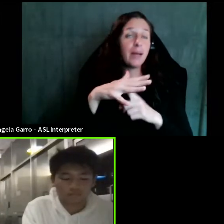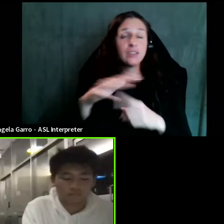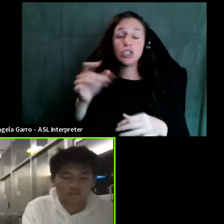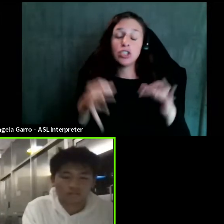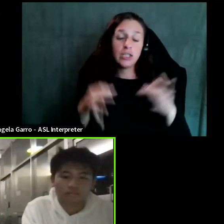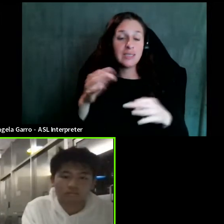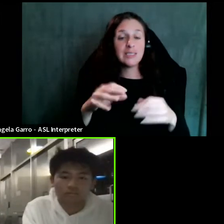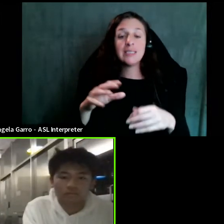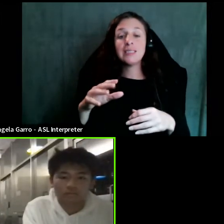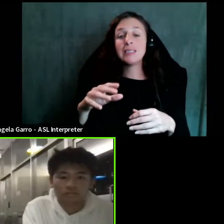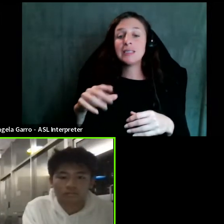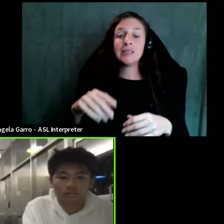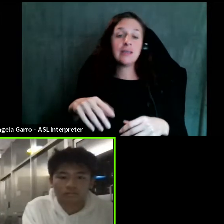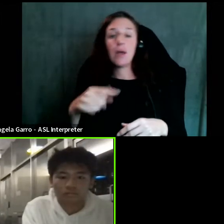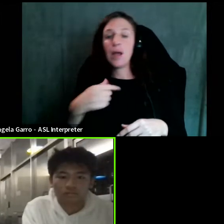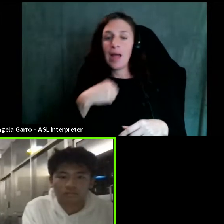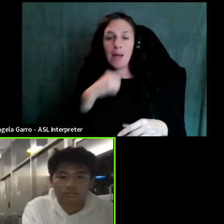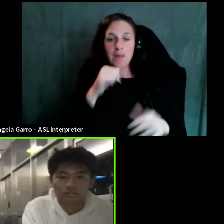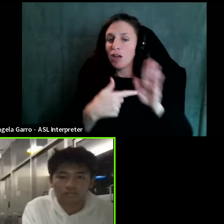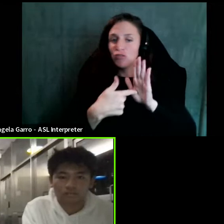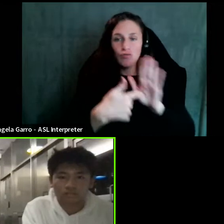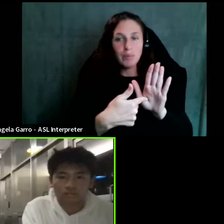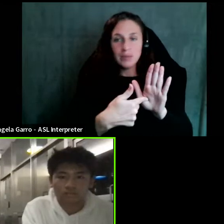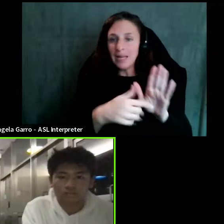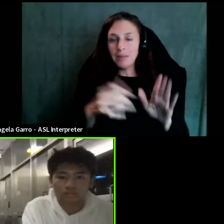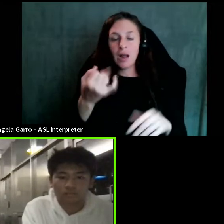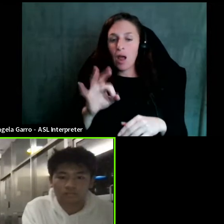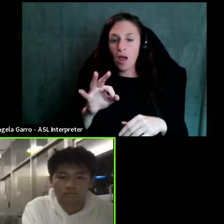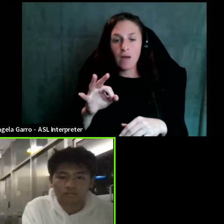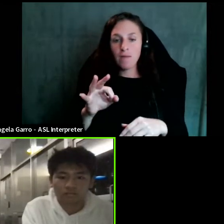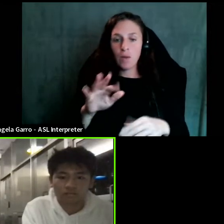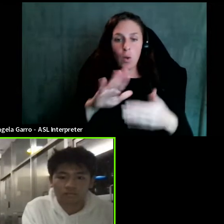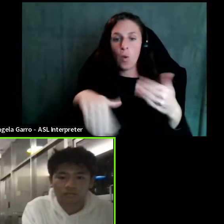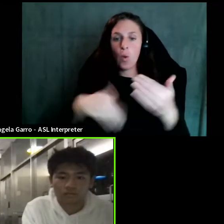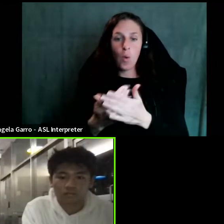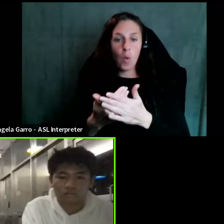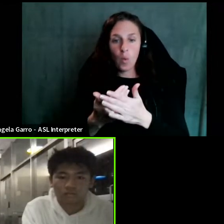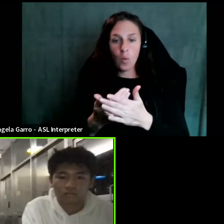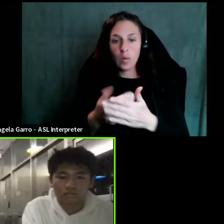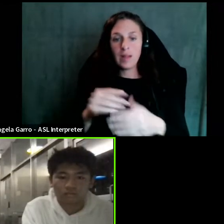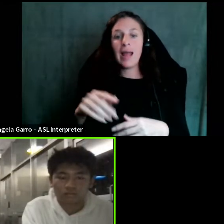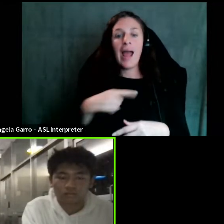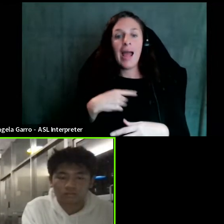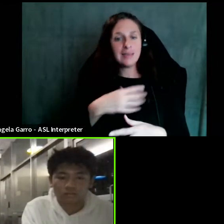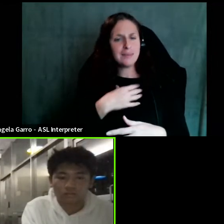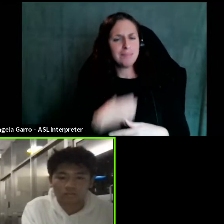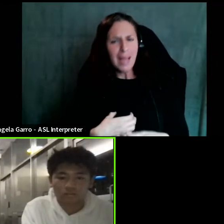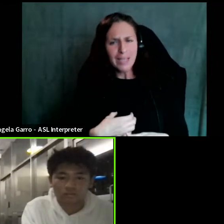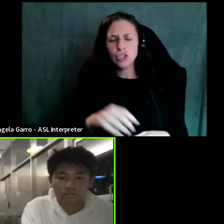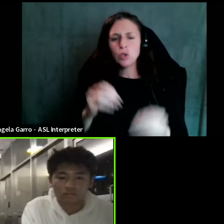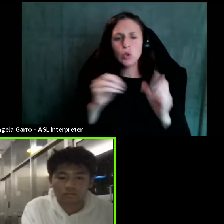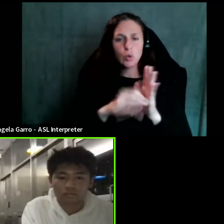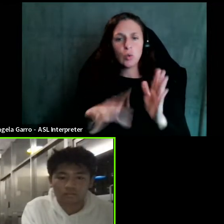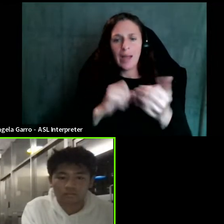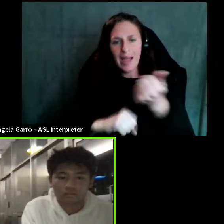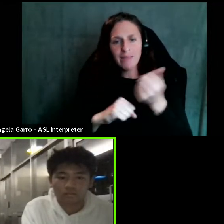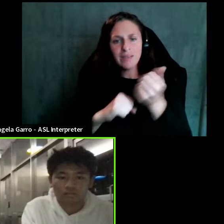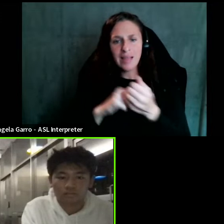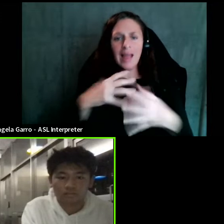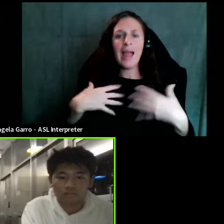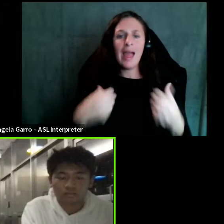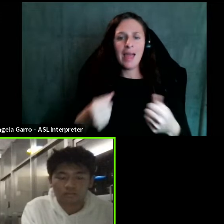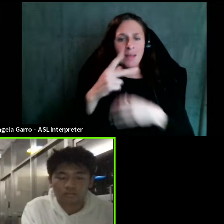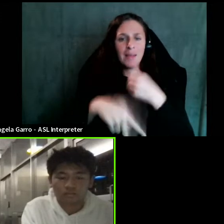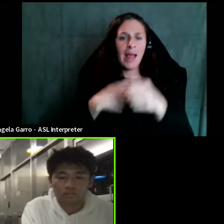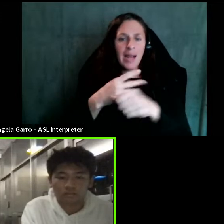chair, but this is not representative of the whole commission. As passionate students who are advocating for a healthy planet and future,